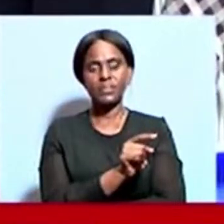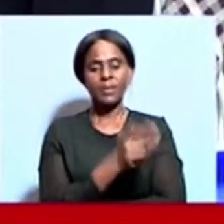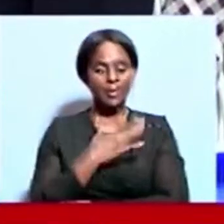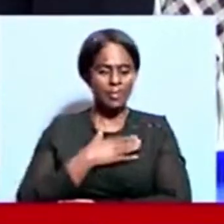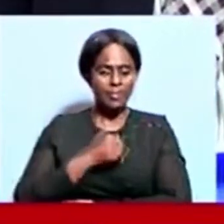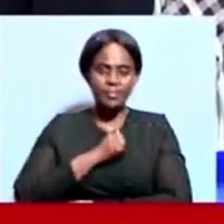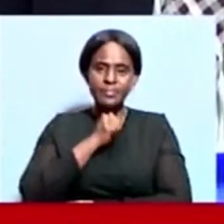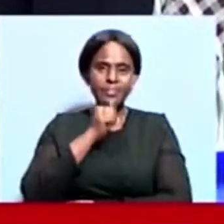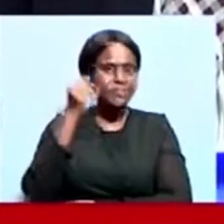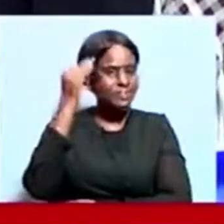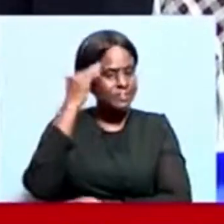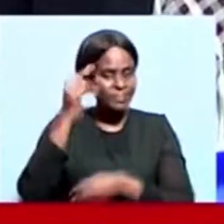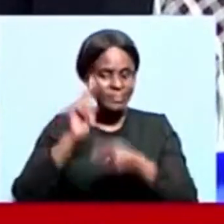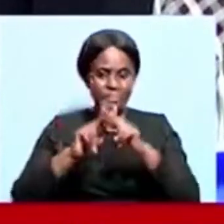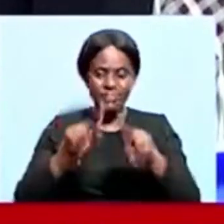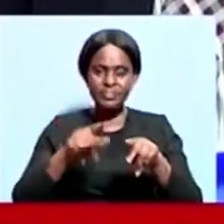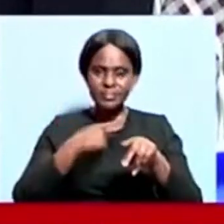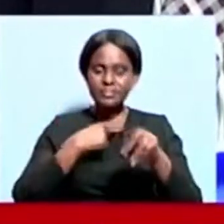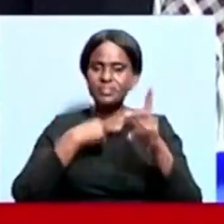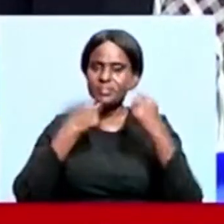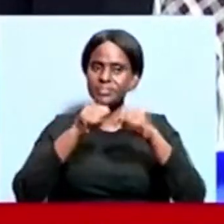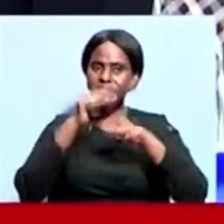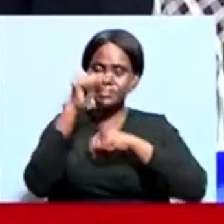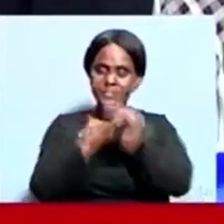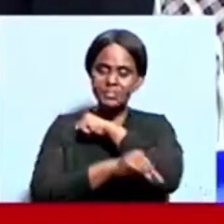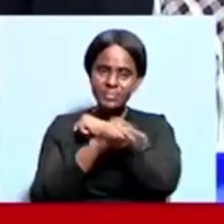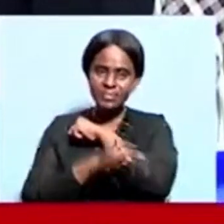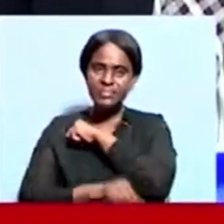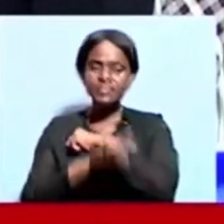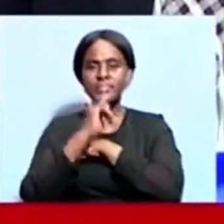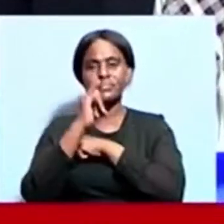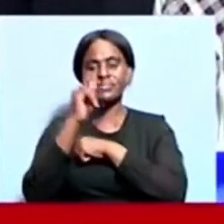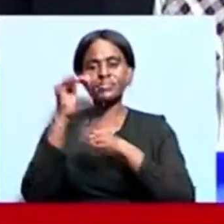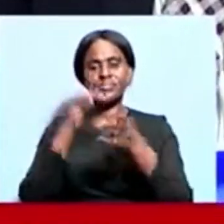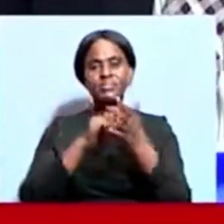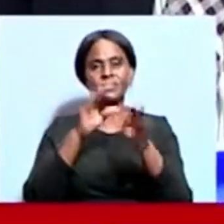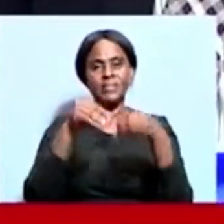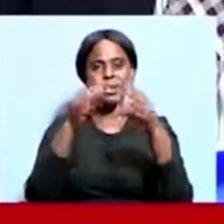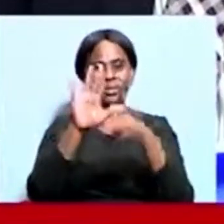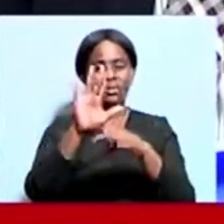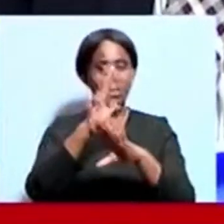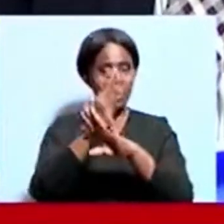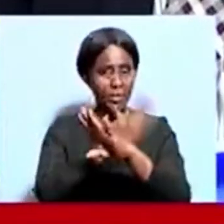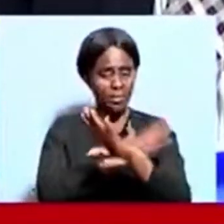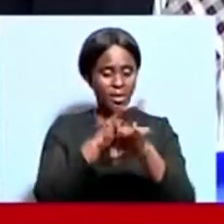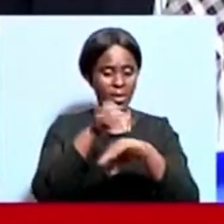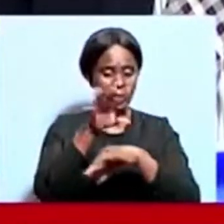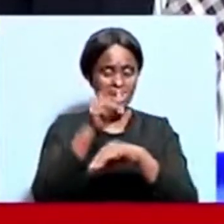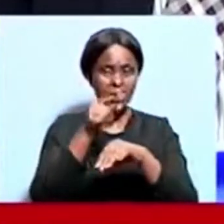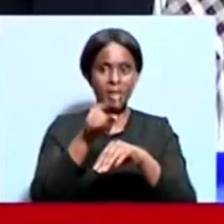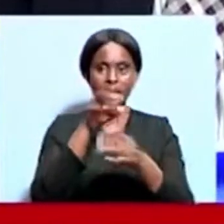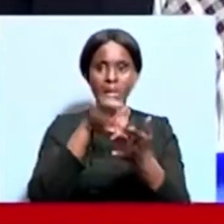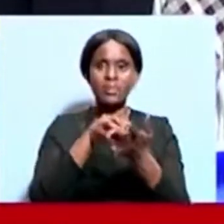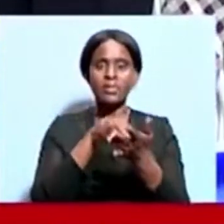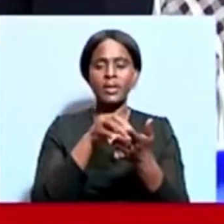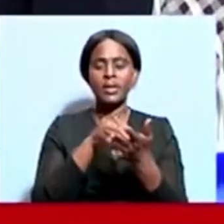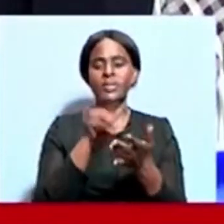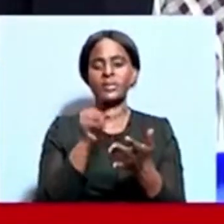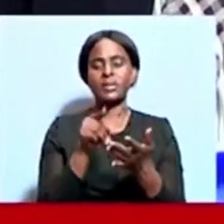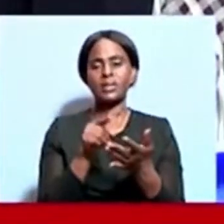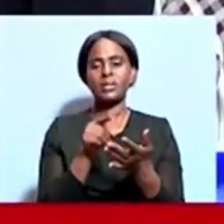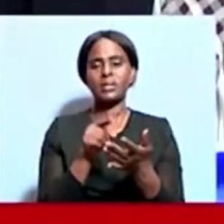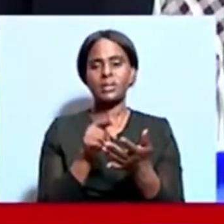No, I'm trying to go into detail yet again, given your earlier guidance, because this matter